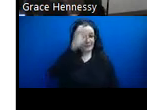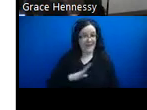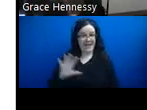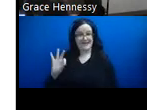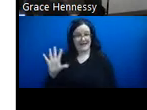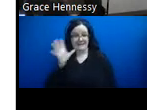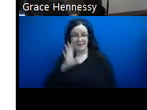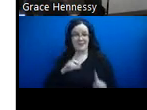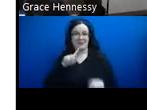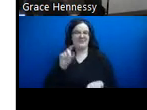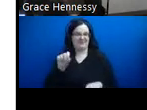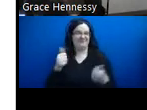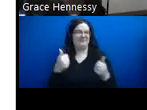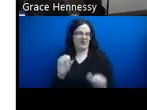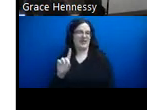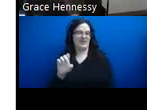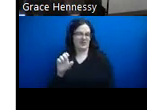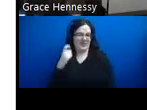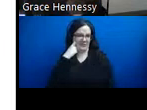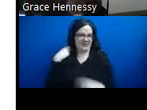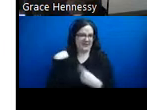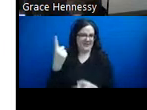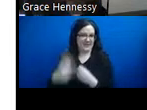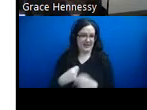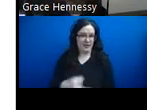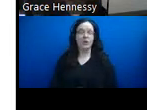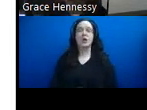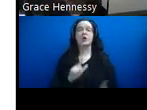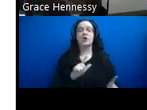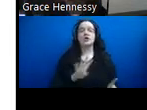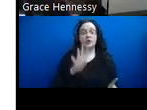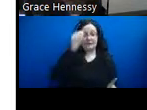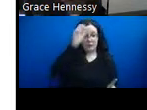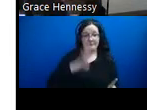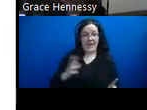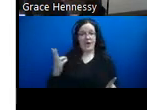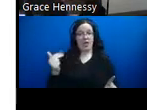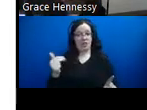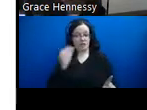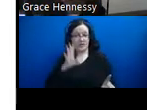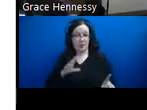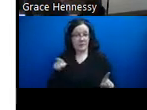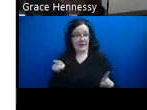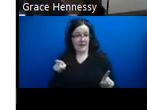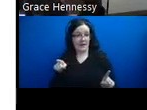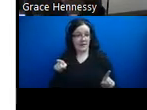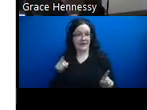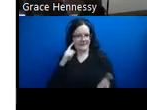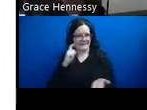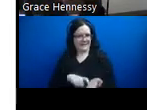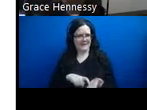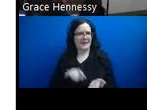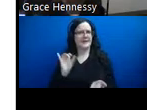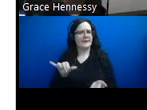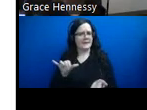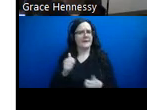year. 24 of the men who had a suicide attempt and 13 of the women who had a suicide attempt were identified also as having problem